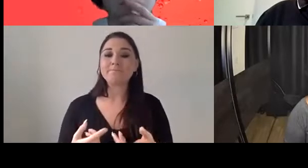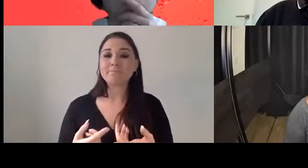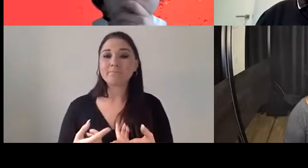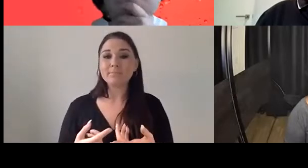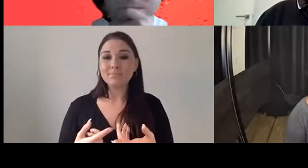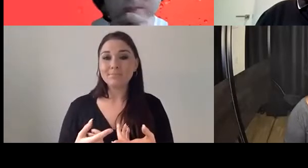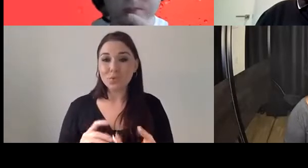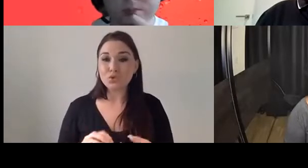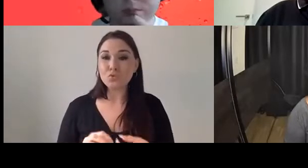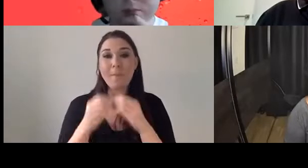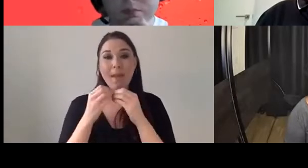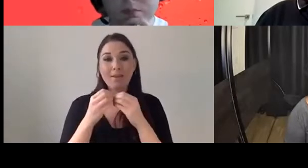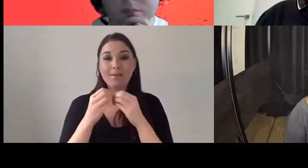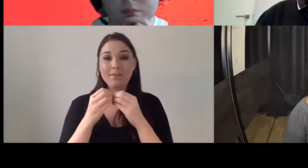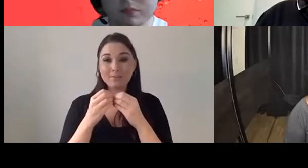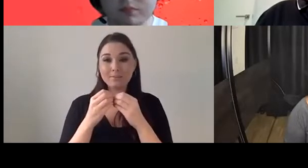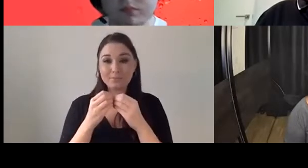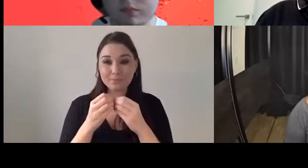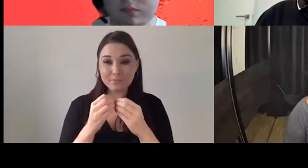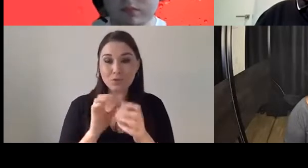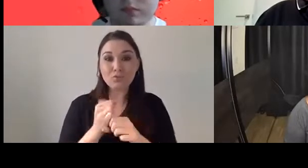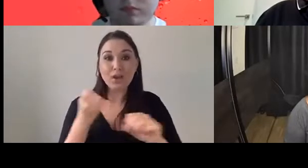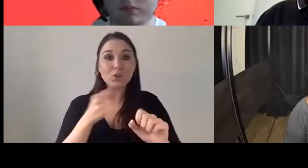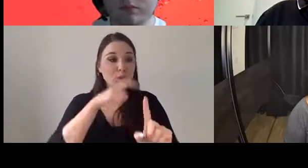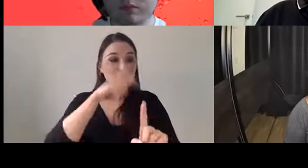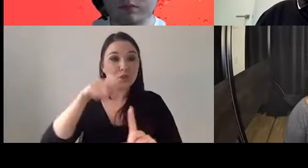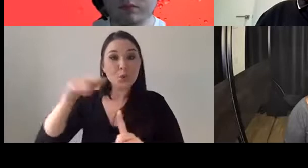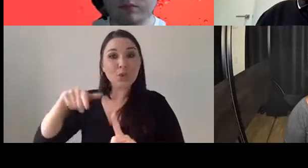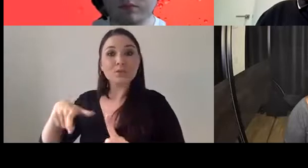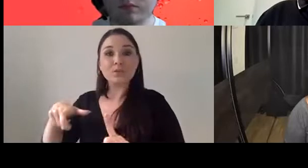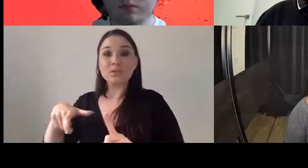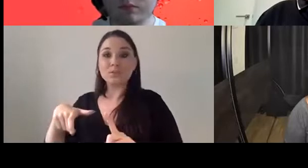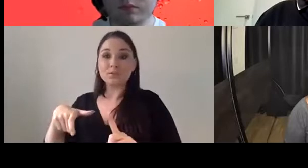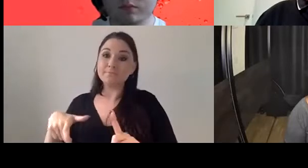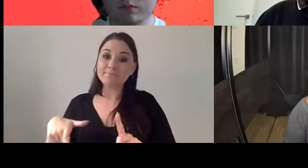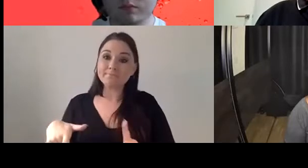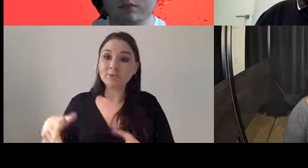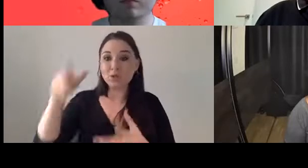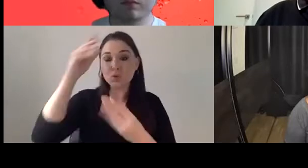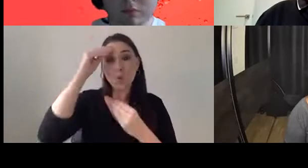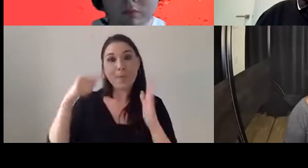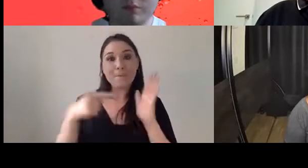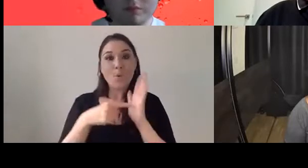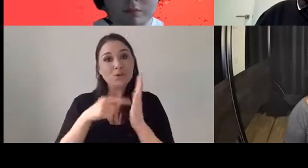make our graduates cognizant of that before they ever even graduate, of the importance of that.